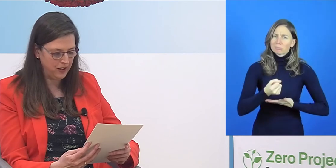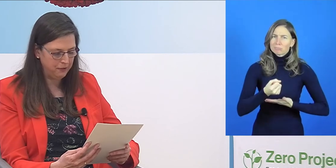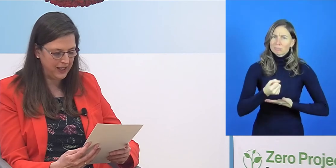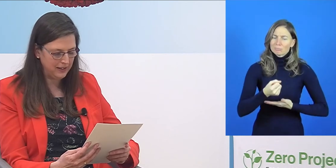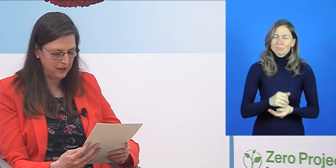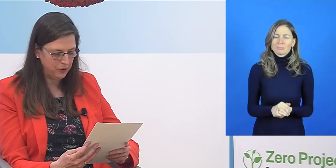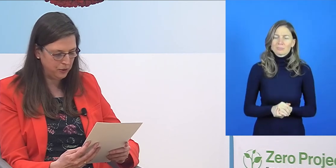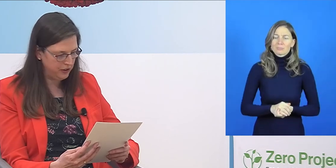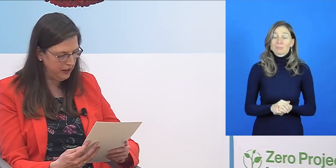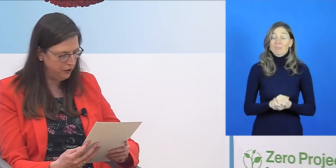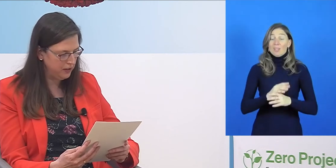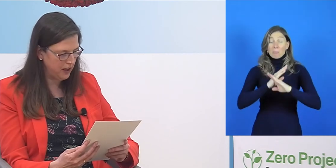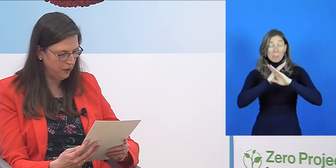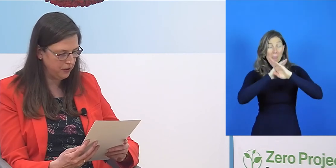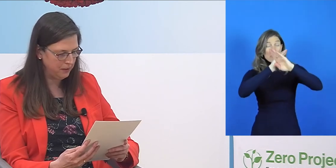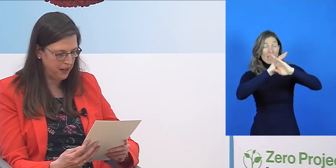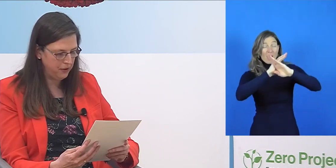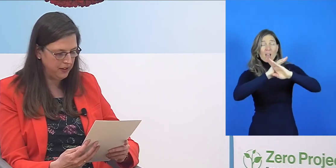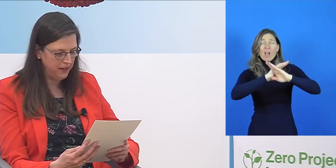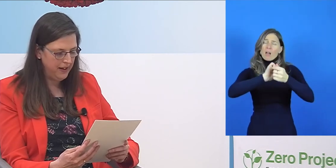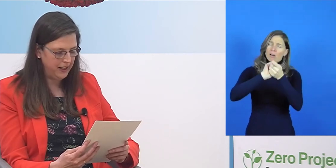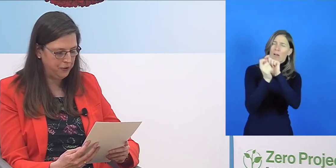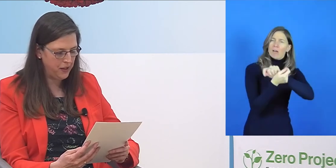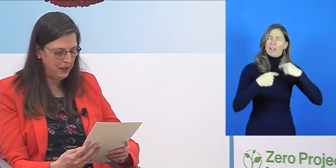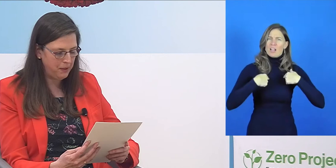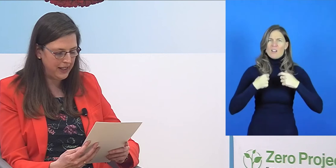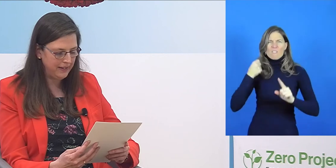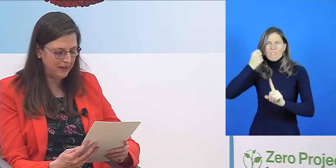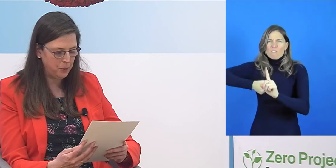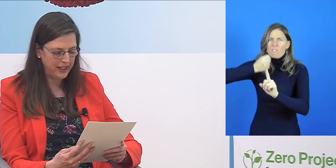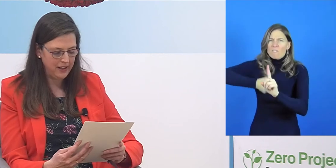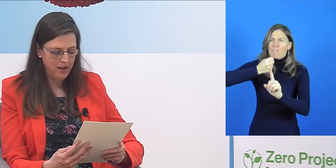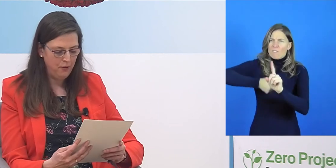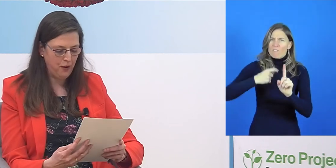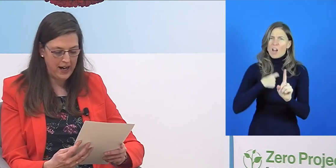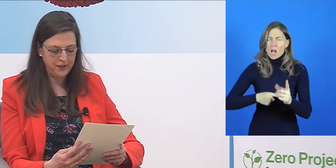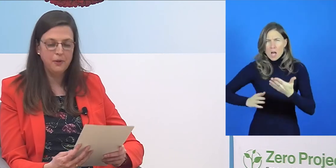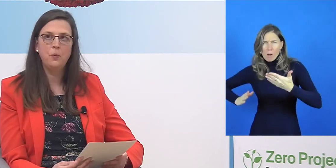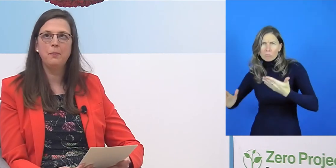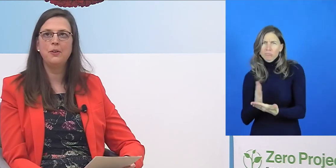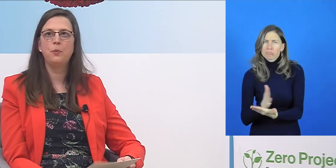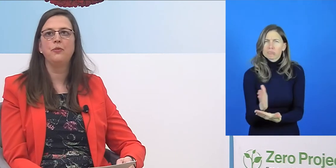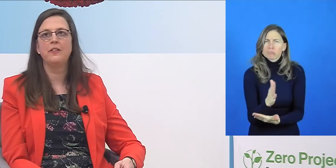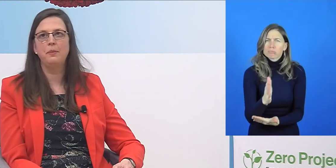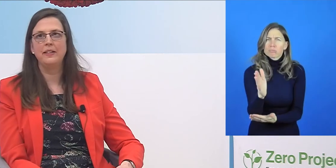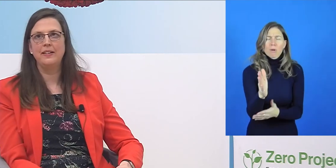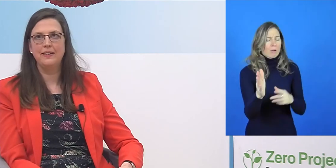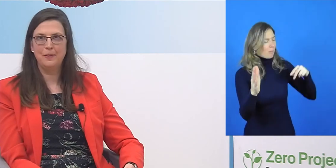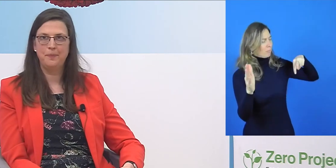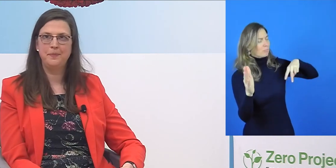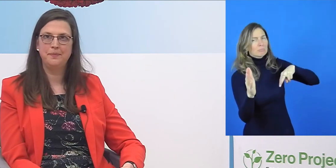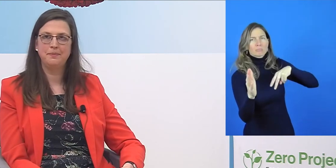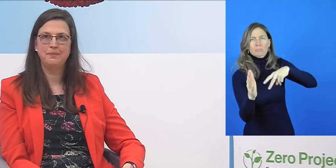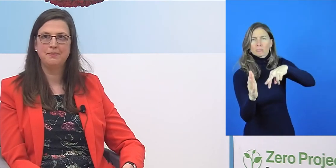make you a fighter to tear down that barrier and trailblaze the way for other women with disabilities.